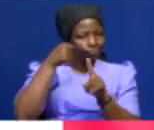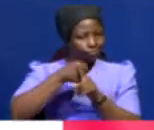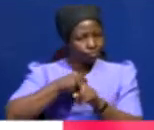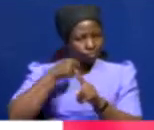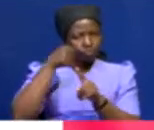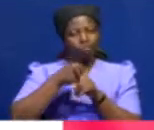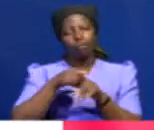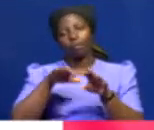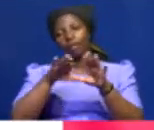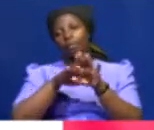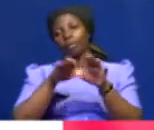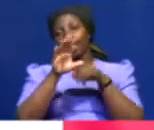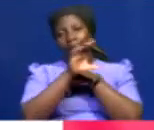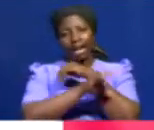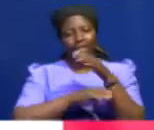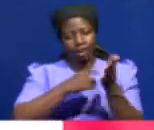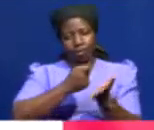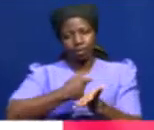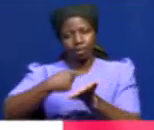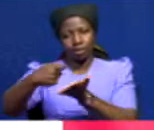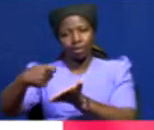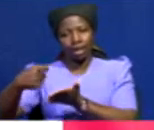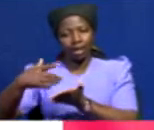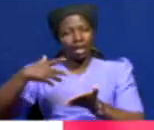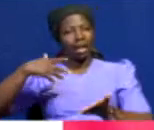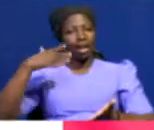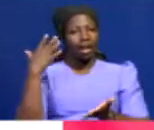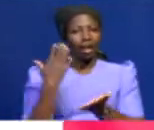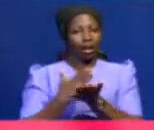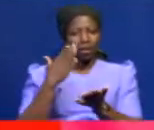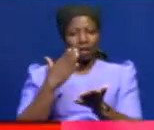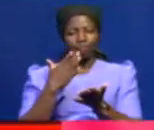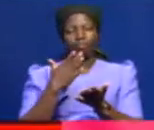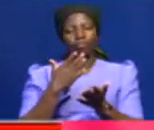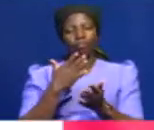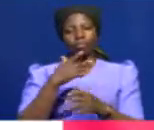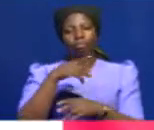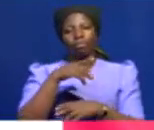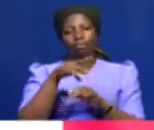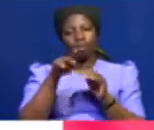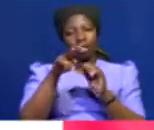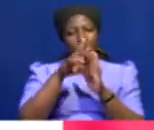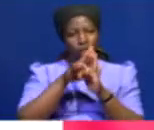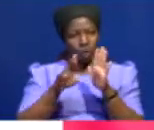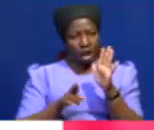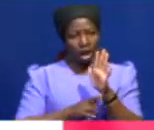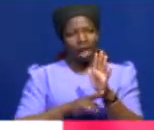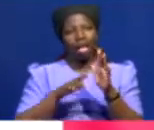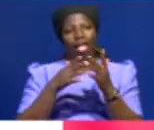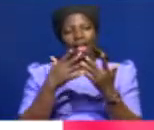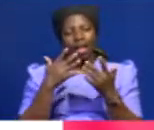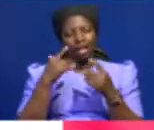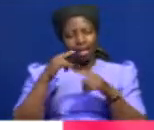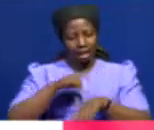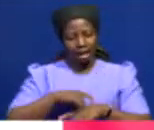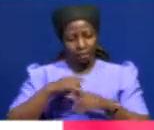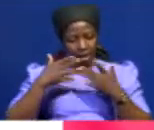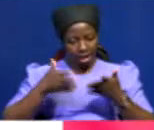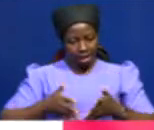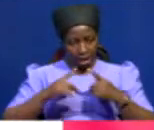member states to sign and ratify the protocol. As we sit here today,